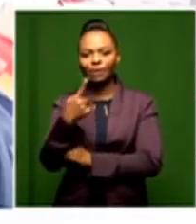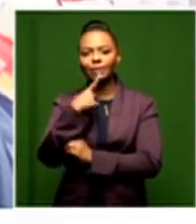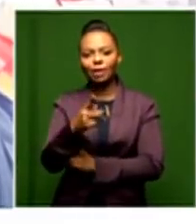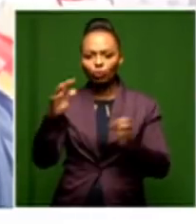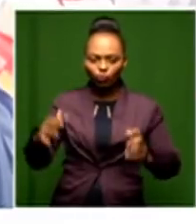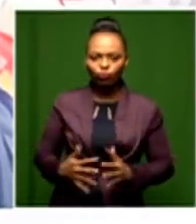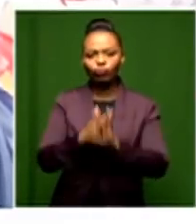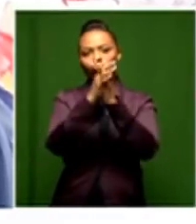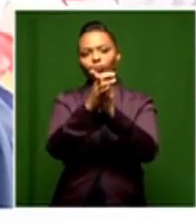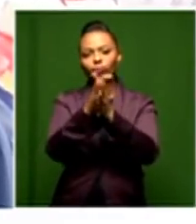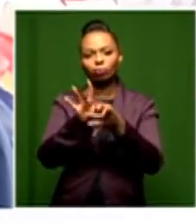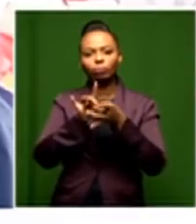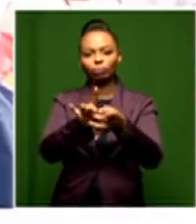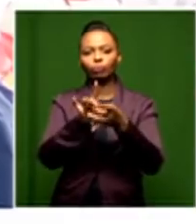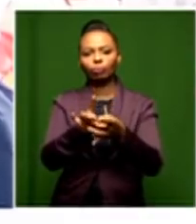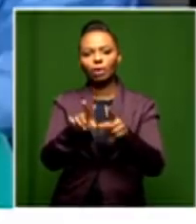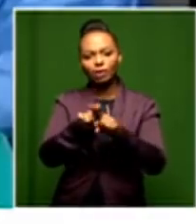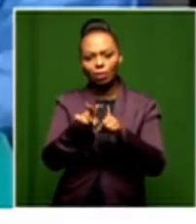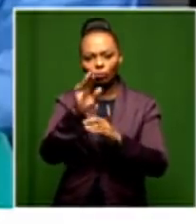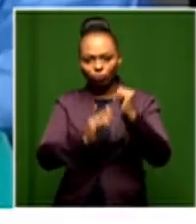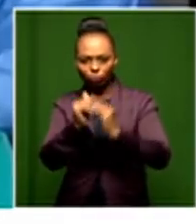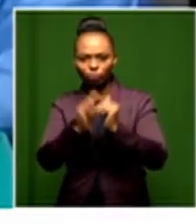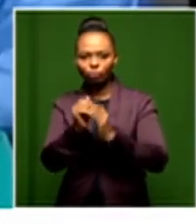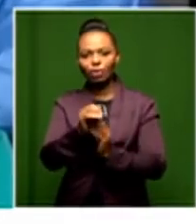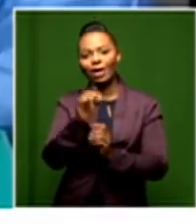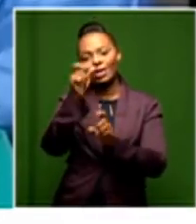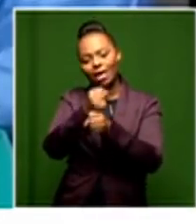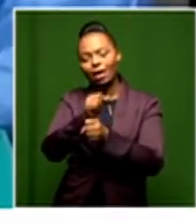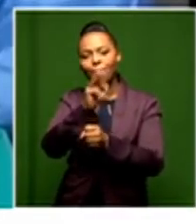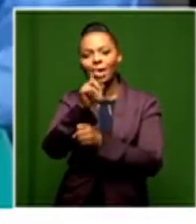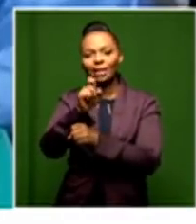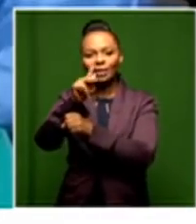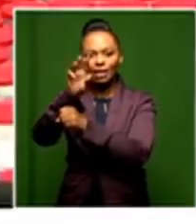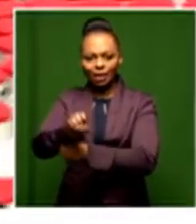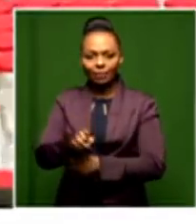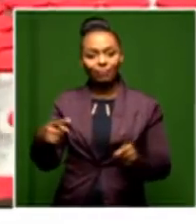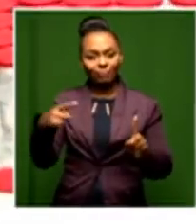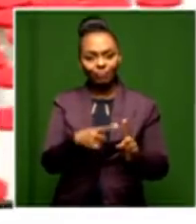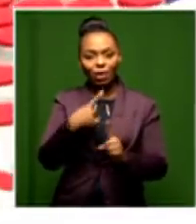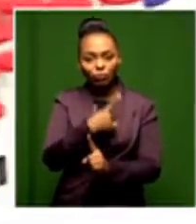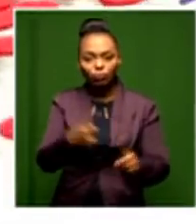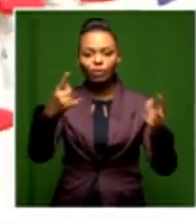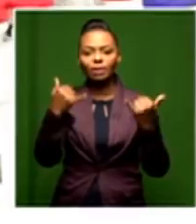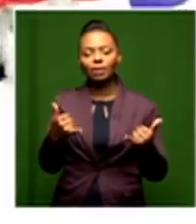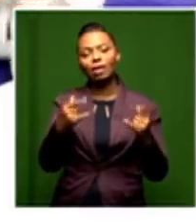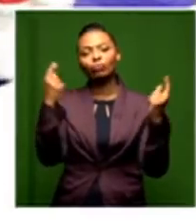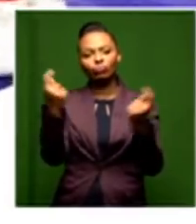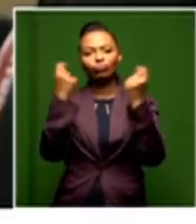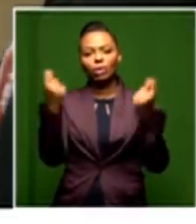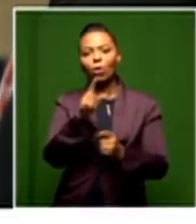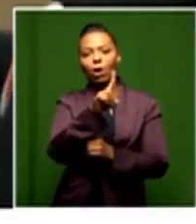Unity, Renewal and Reconstruction in the Year of Charlotte Mkeke. Ramaphosa delivered his address virtually as the party celebrated